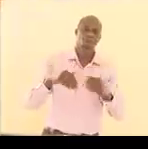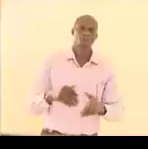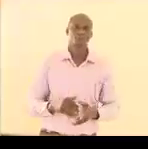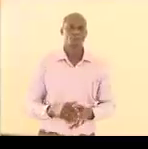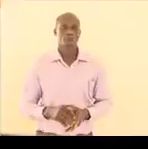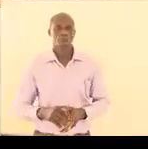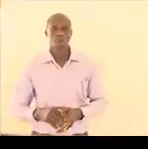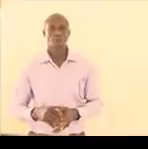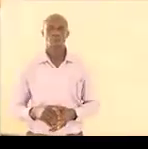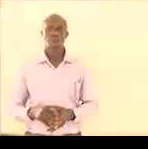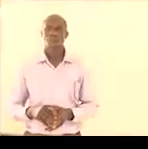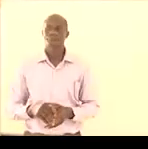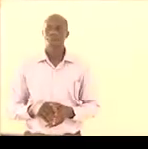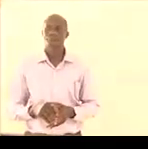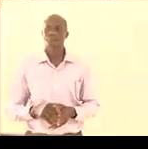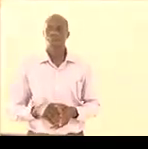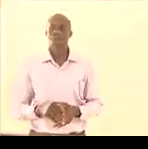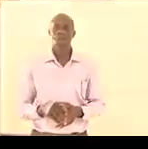perspectives.